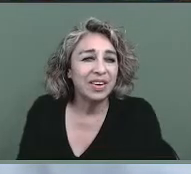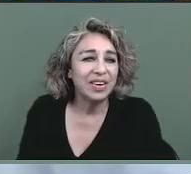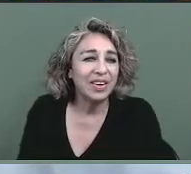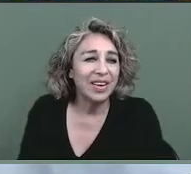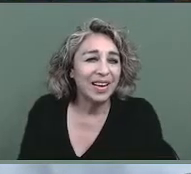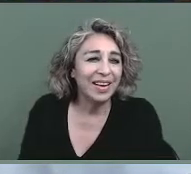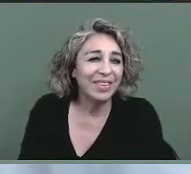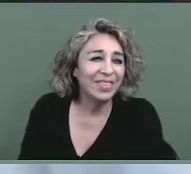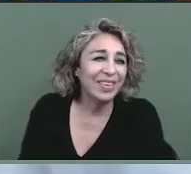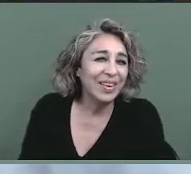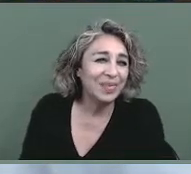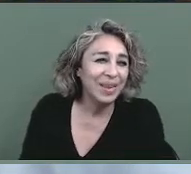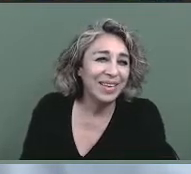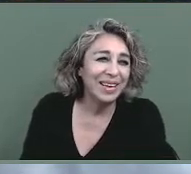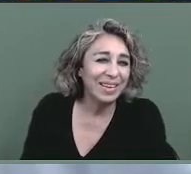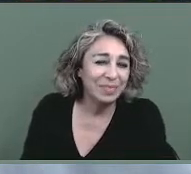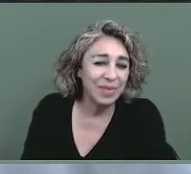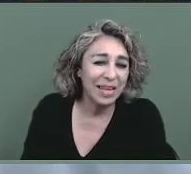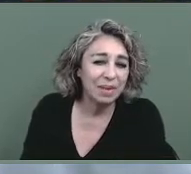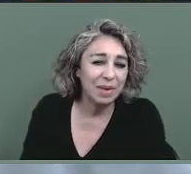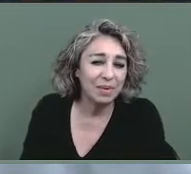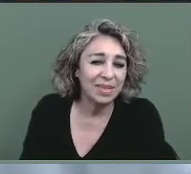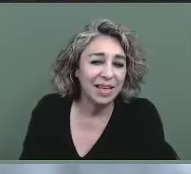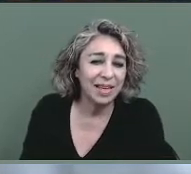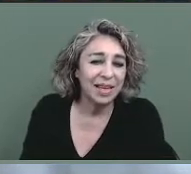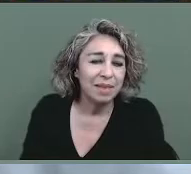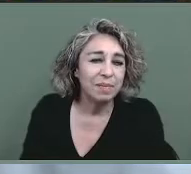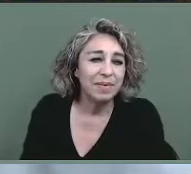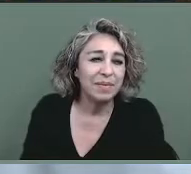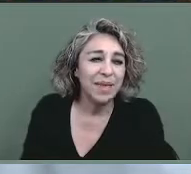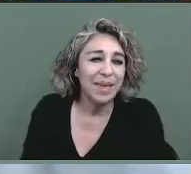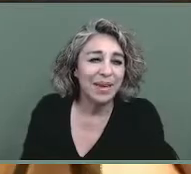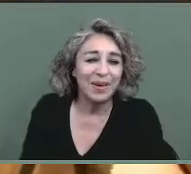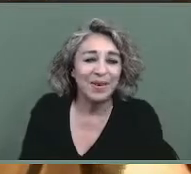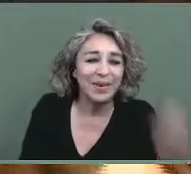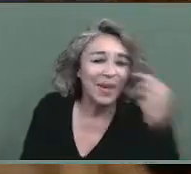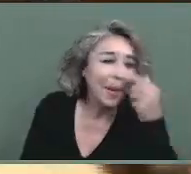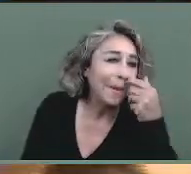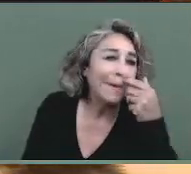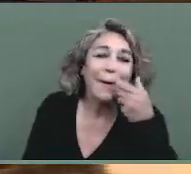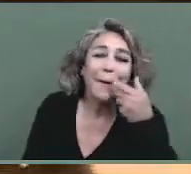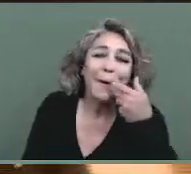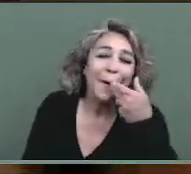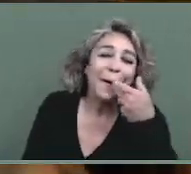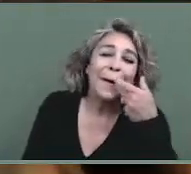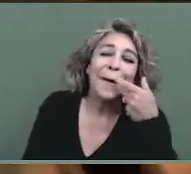governor of flavorless let me get one more son Viva Mexico